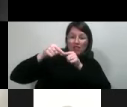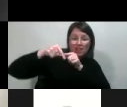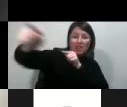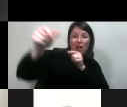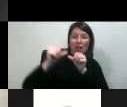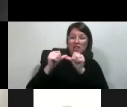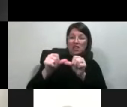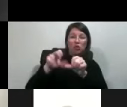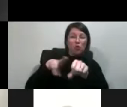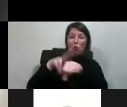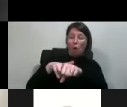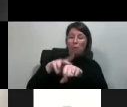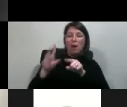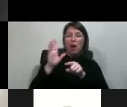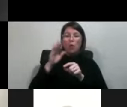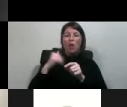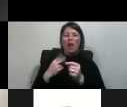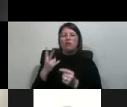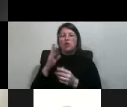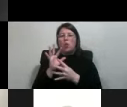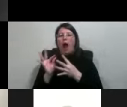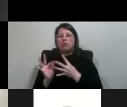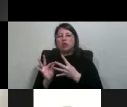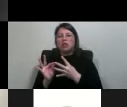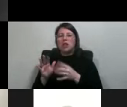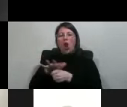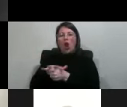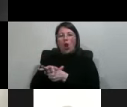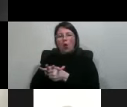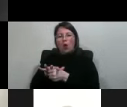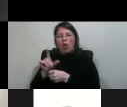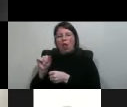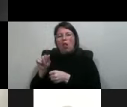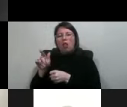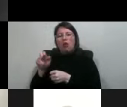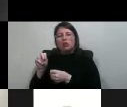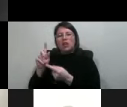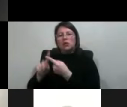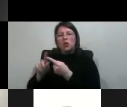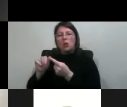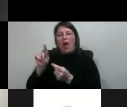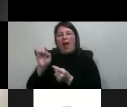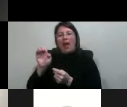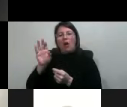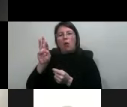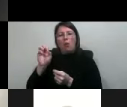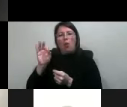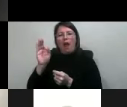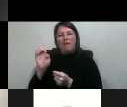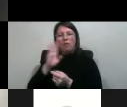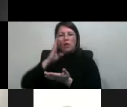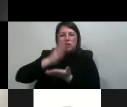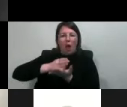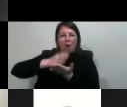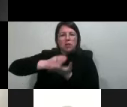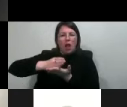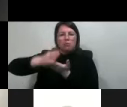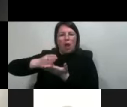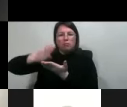2 options, both a local route that will go from Littleton to Alewife, stopping at every stop with the exception of Silver Hill and